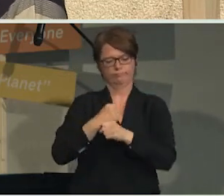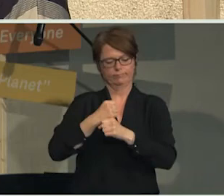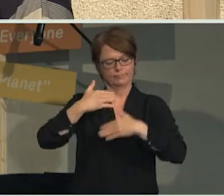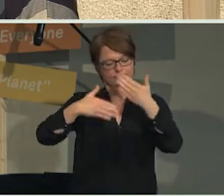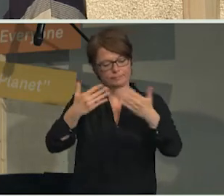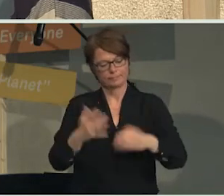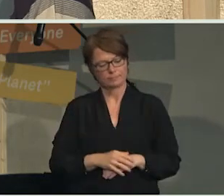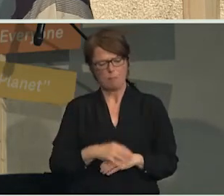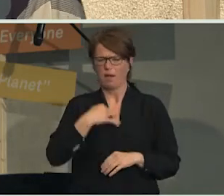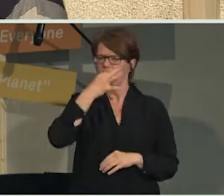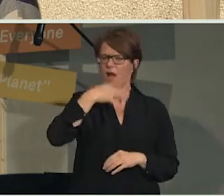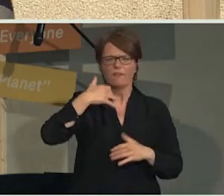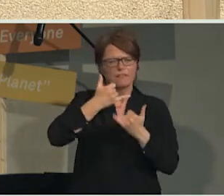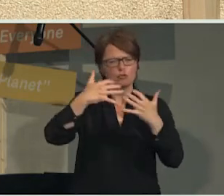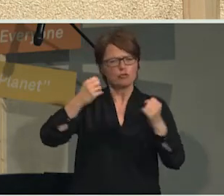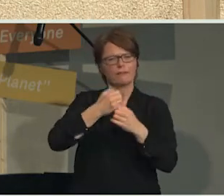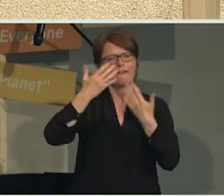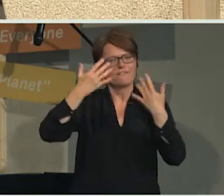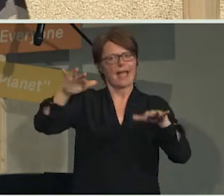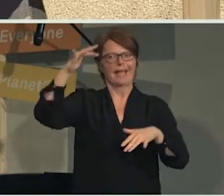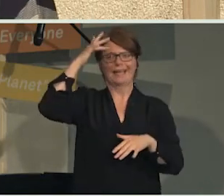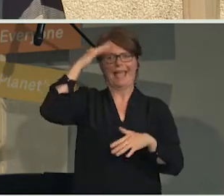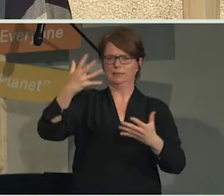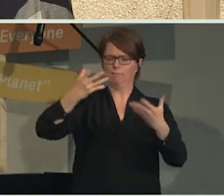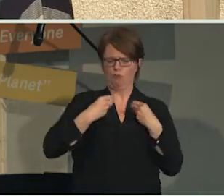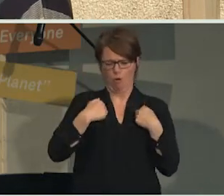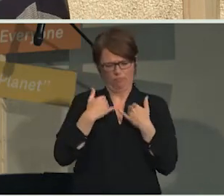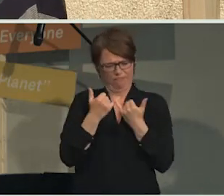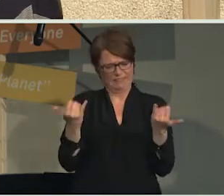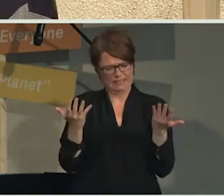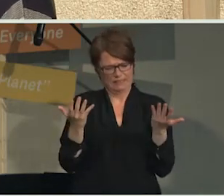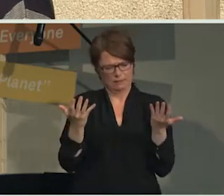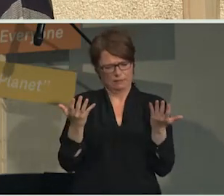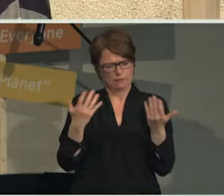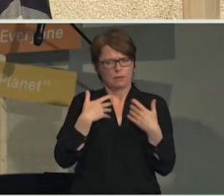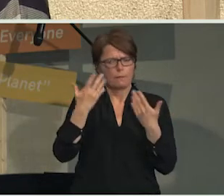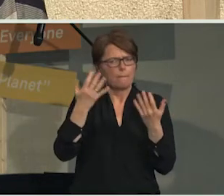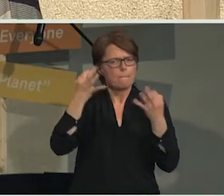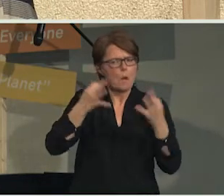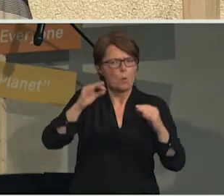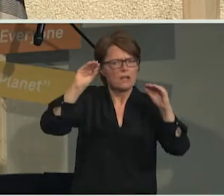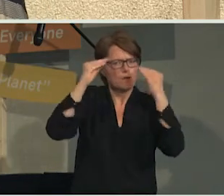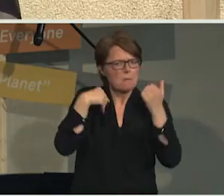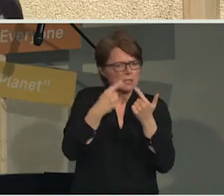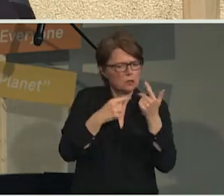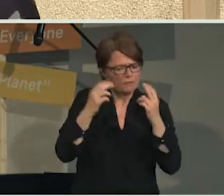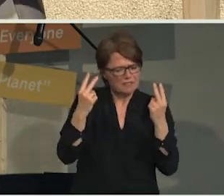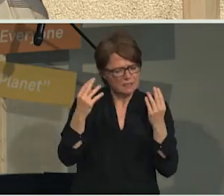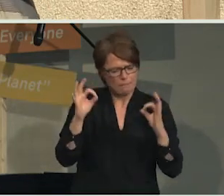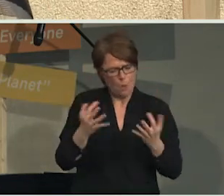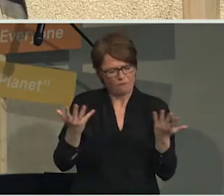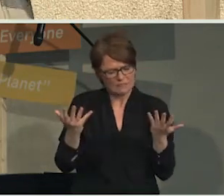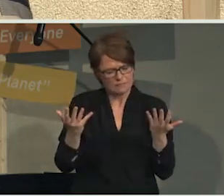real catalyst of normality is that access to information, to know who you are. I mean, me, who am I? Bee